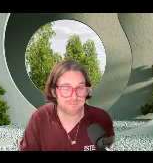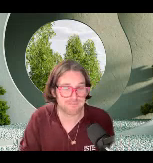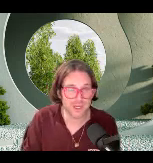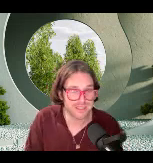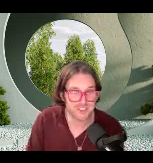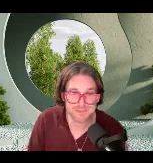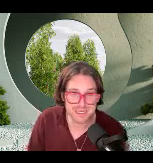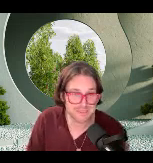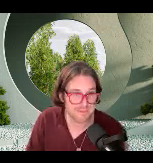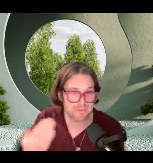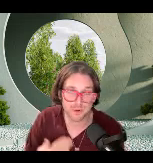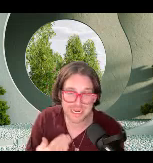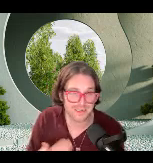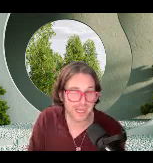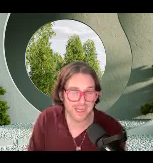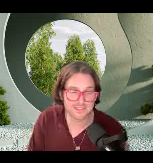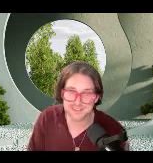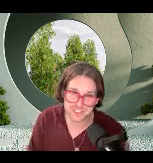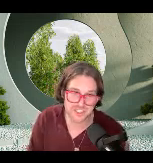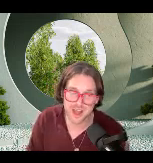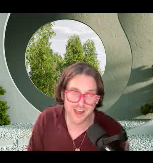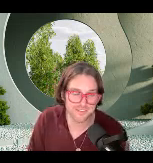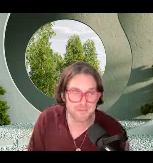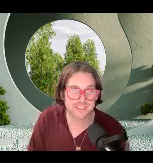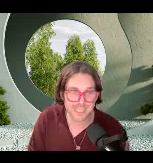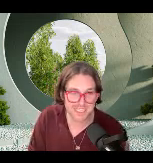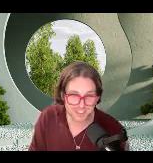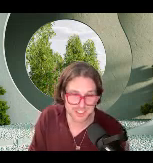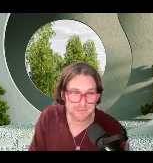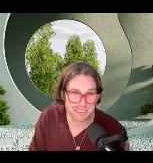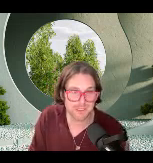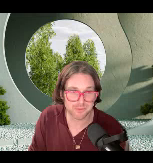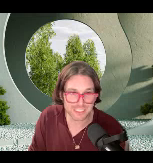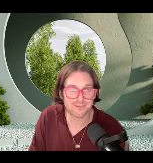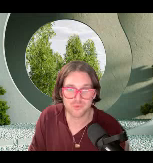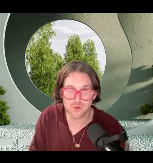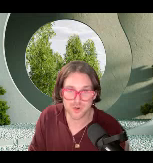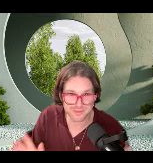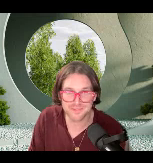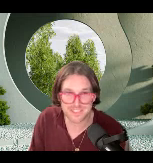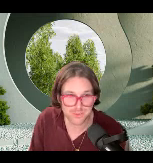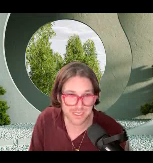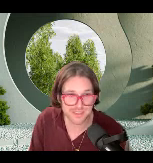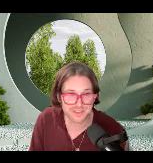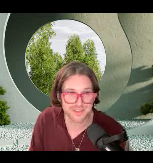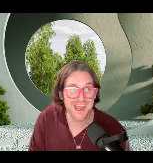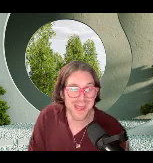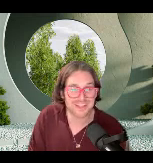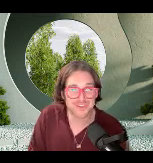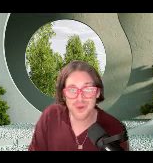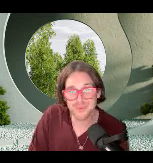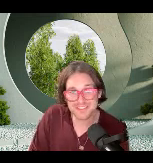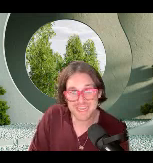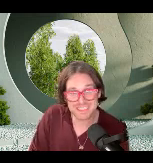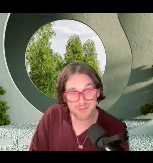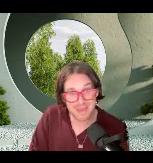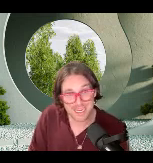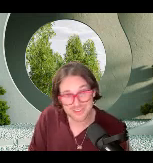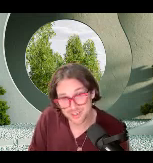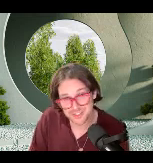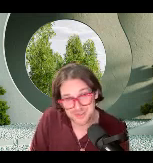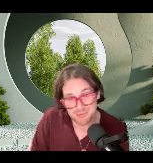is a big one just because my brain tends to shut off if I'm in a class that just makes me read for 15 weeks. And so one ways that